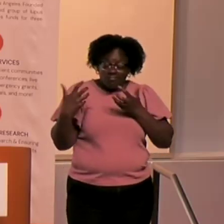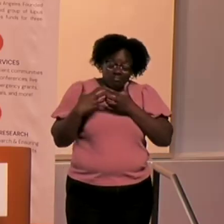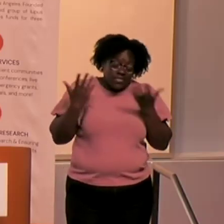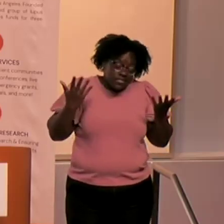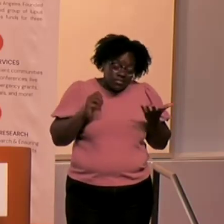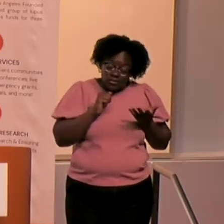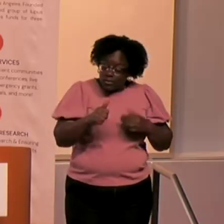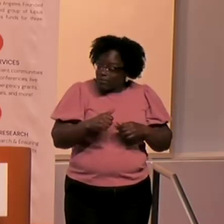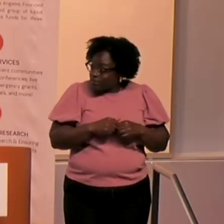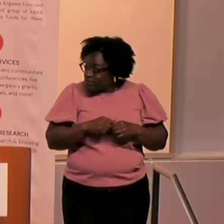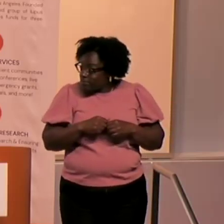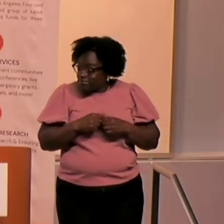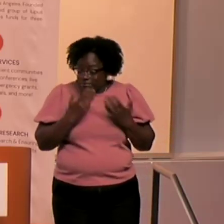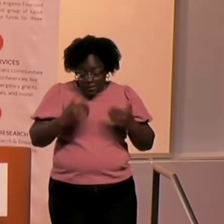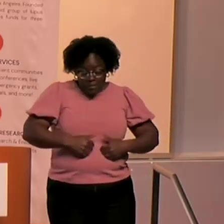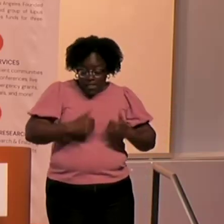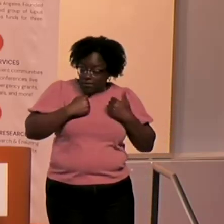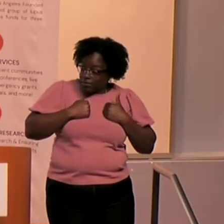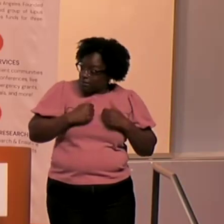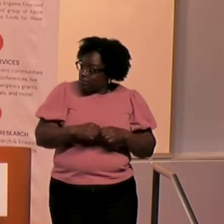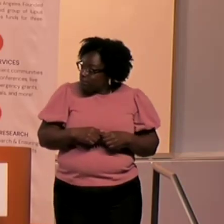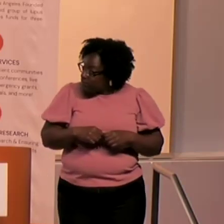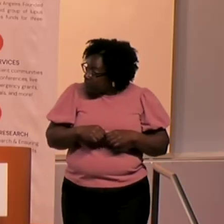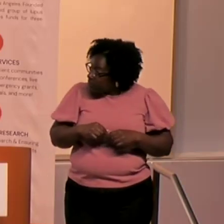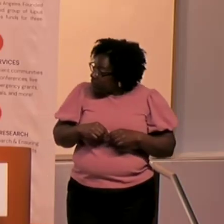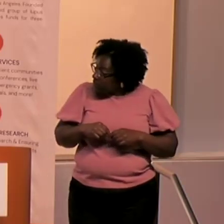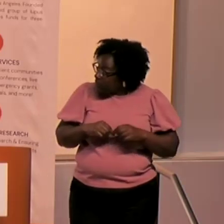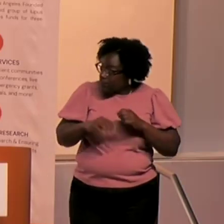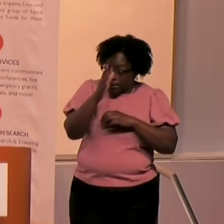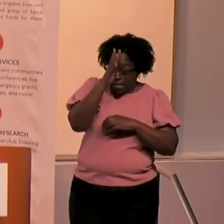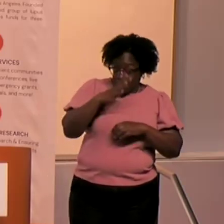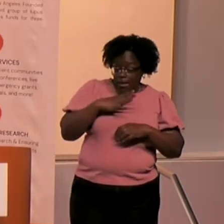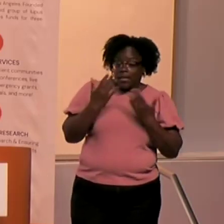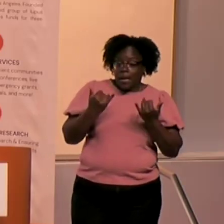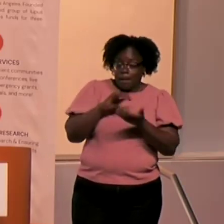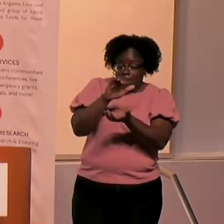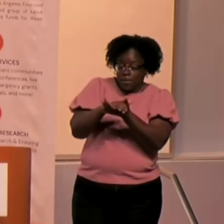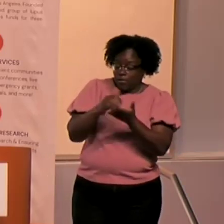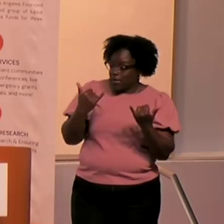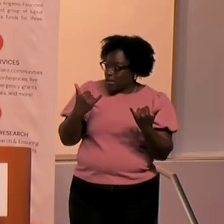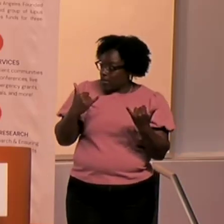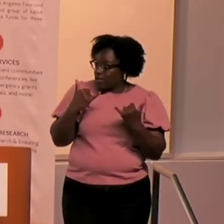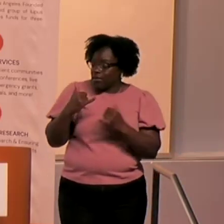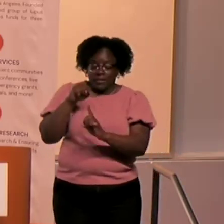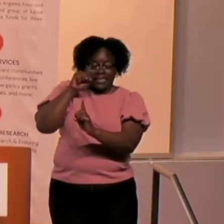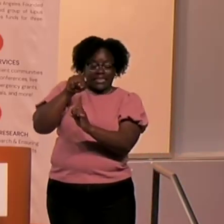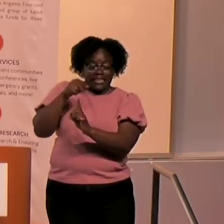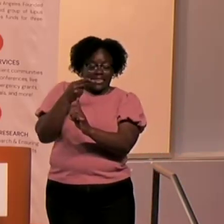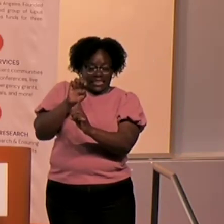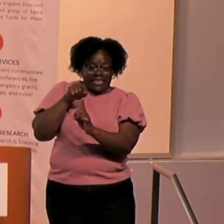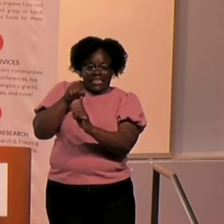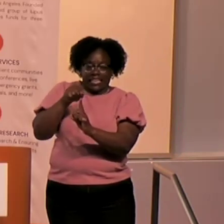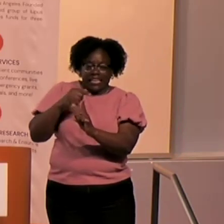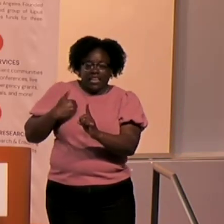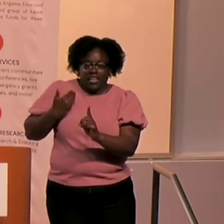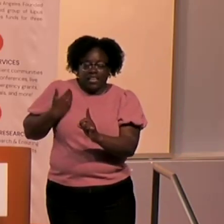this is part of my life. The man that I am now married with, he at a very young age